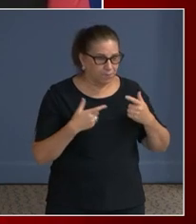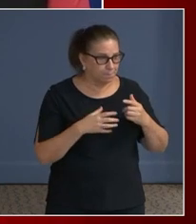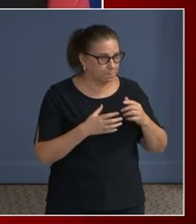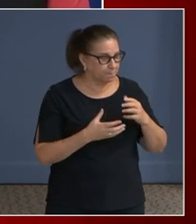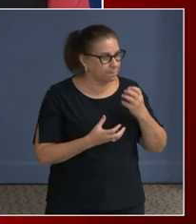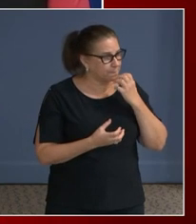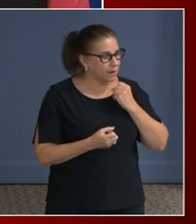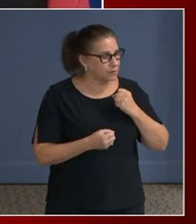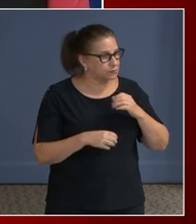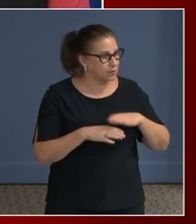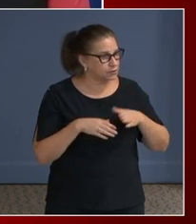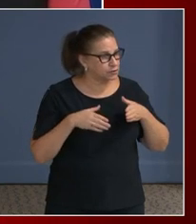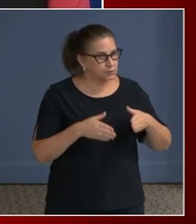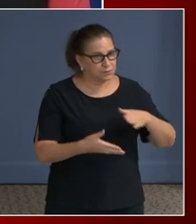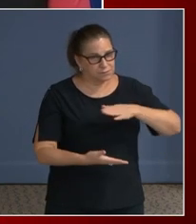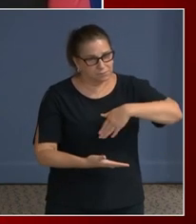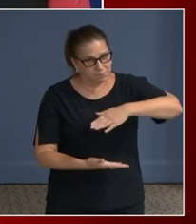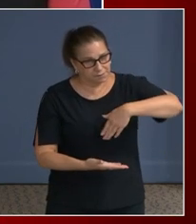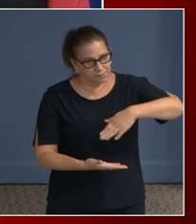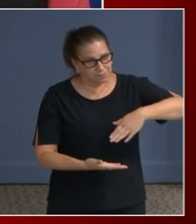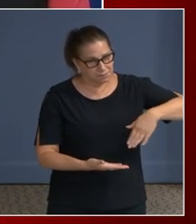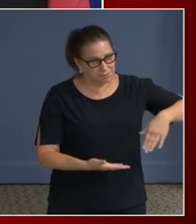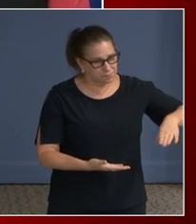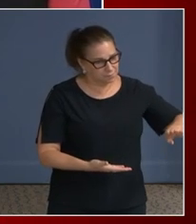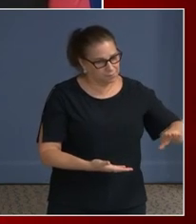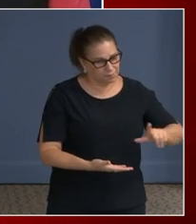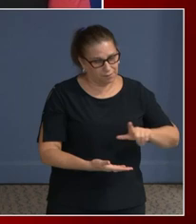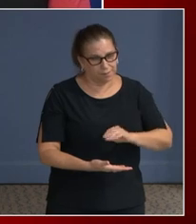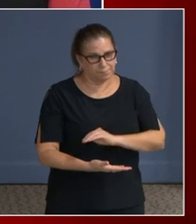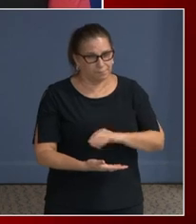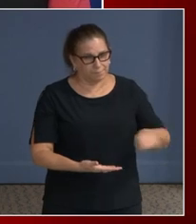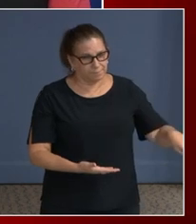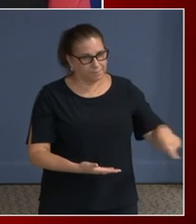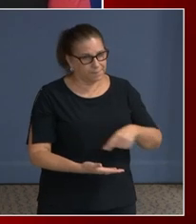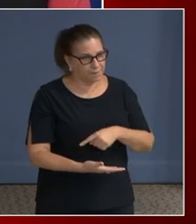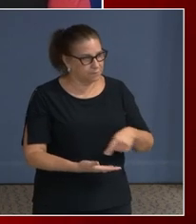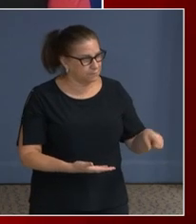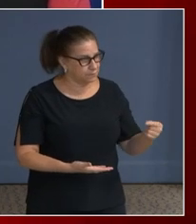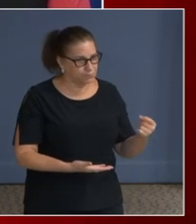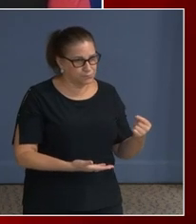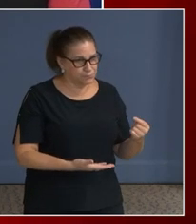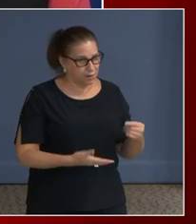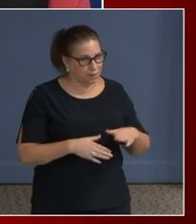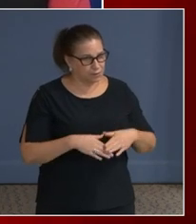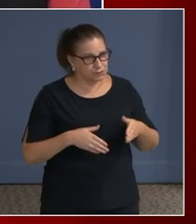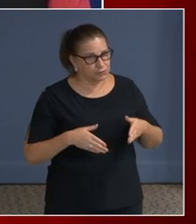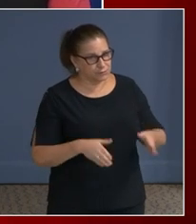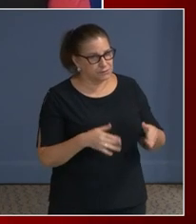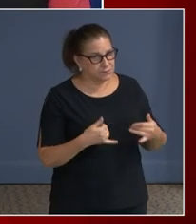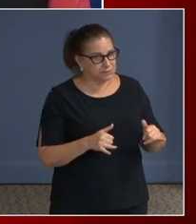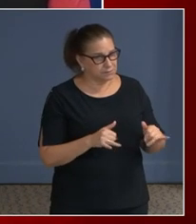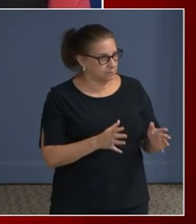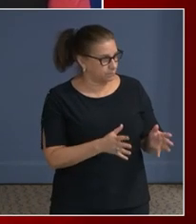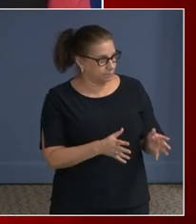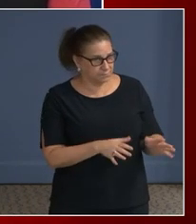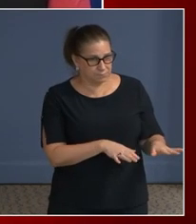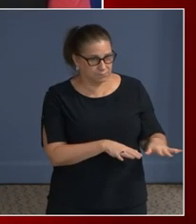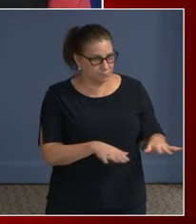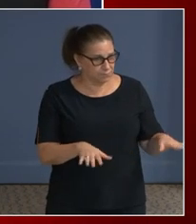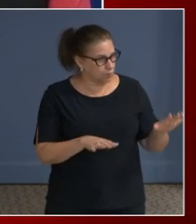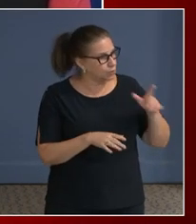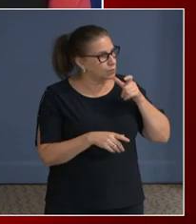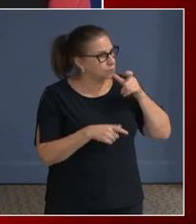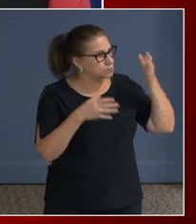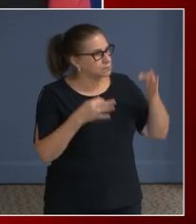or presence that you made in the DNC. Can you just clarify if that was done or not done? I don't know what you're talking